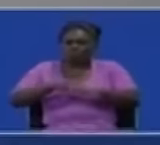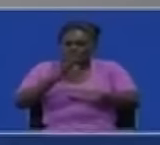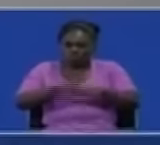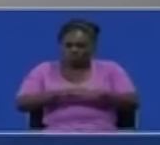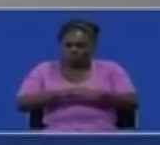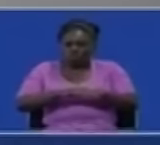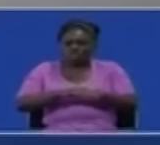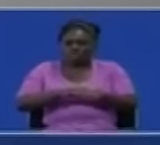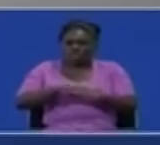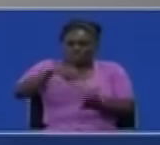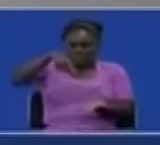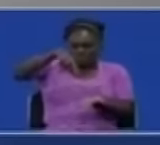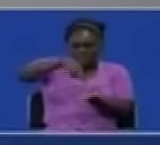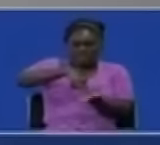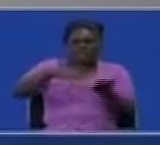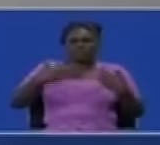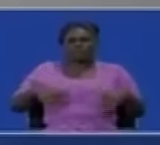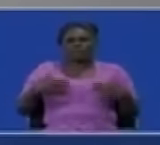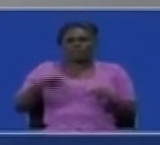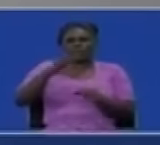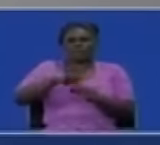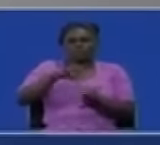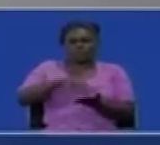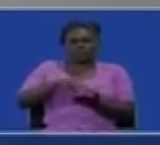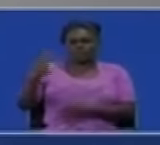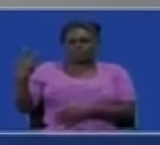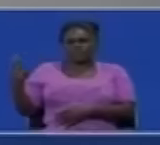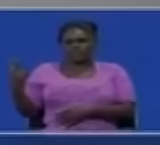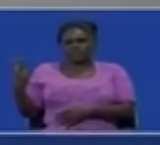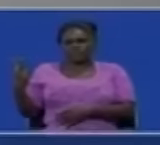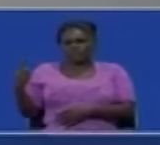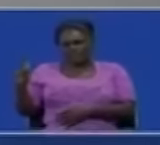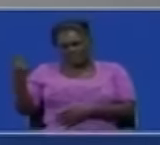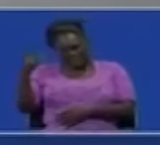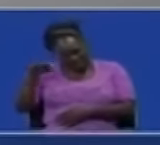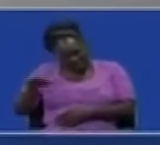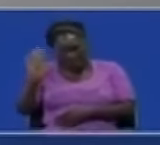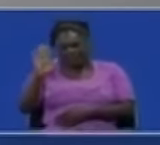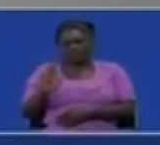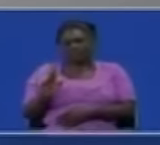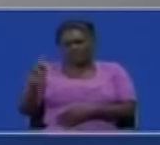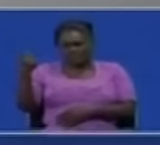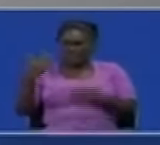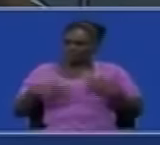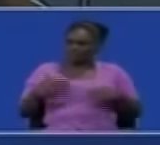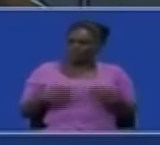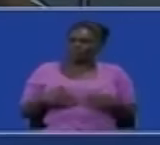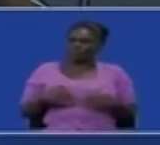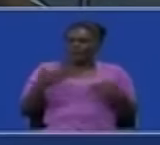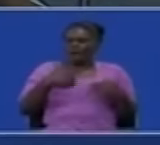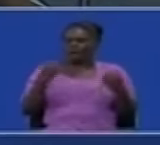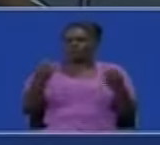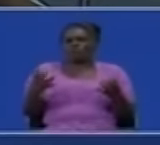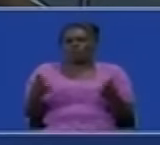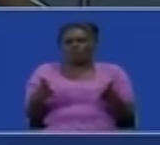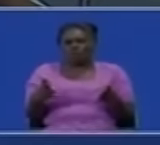of people who are going to be running for elective positions. And secondly, it comes down to Kenyans themselves. I mean, there's a lot to be